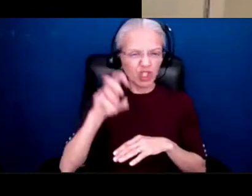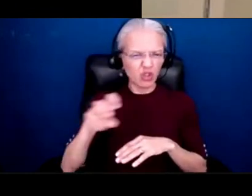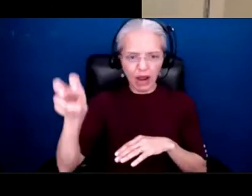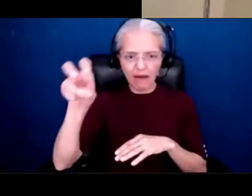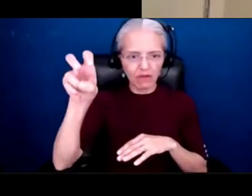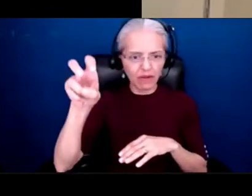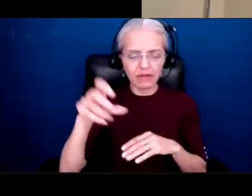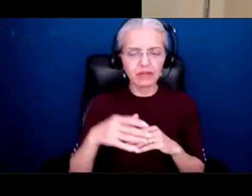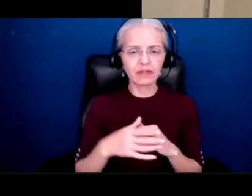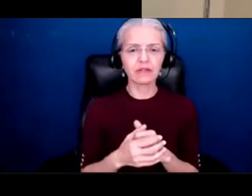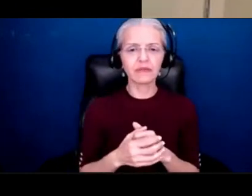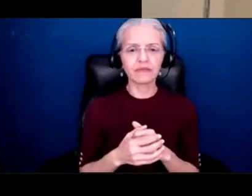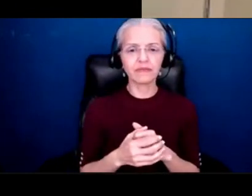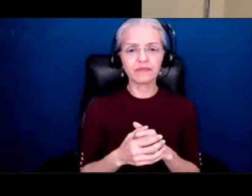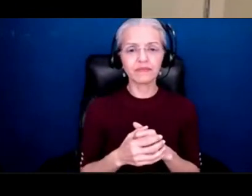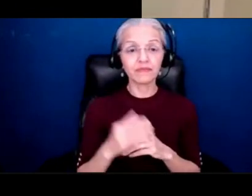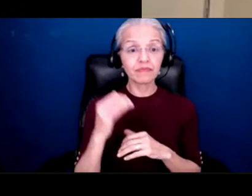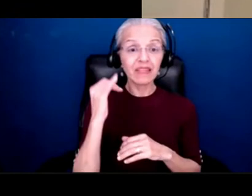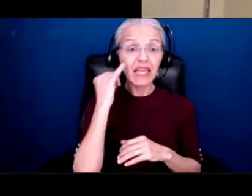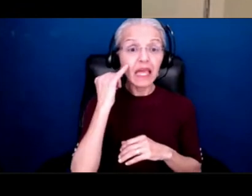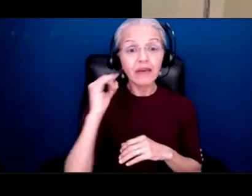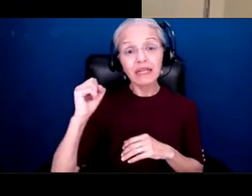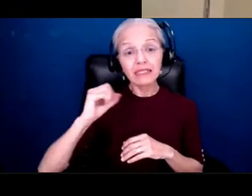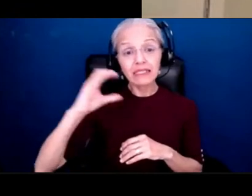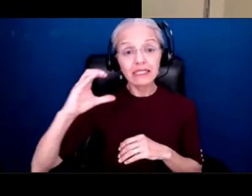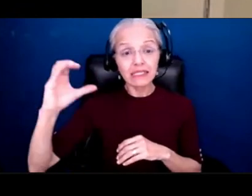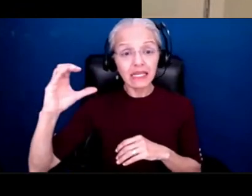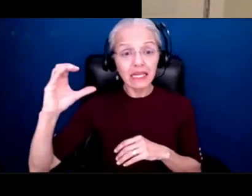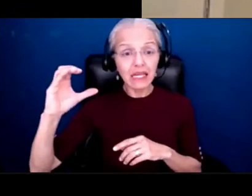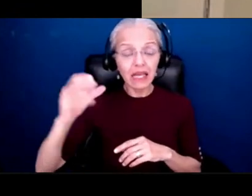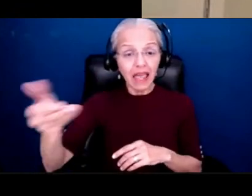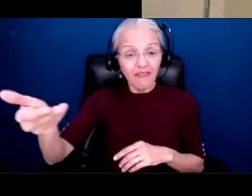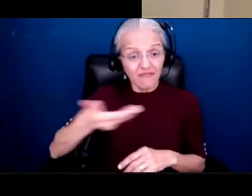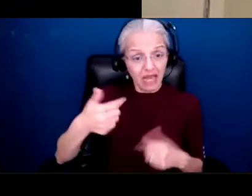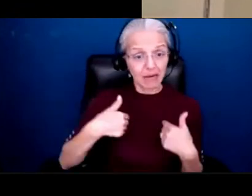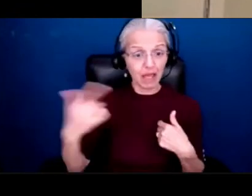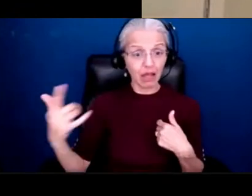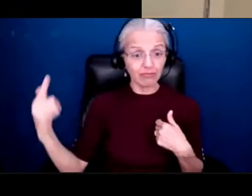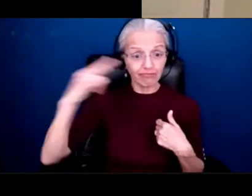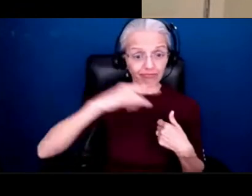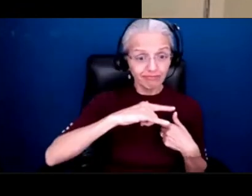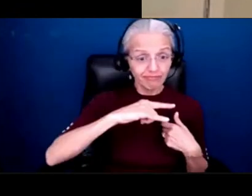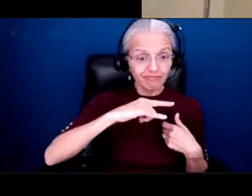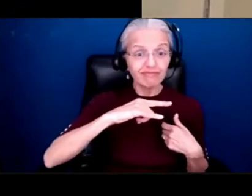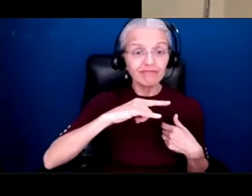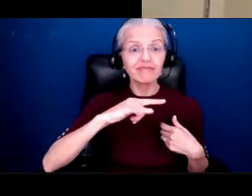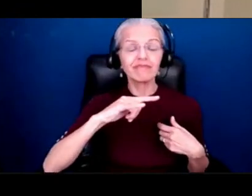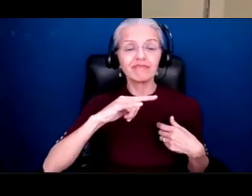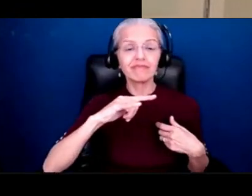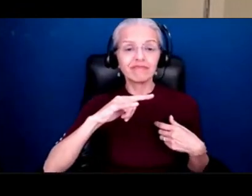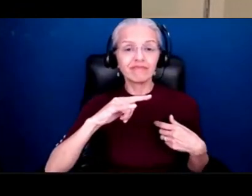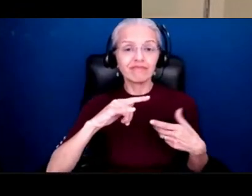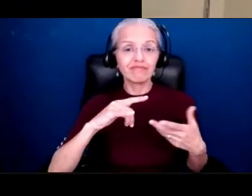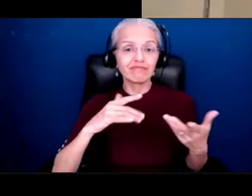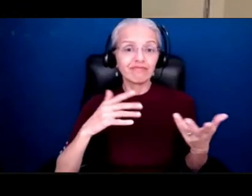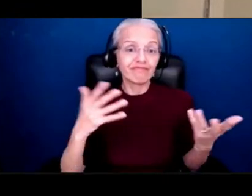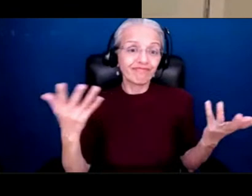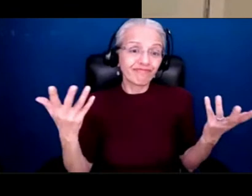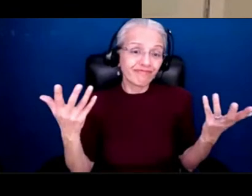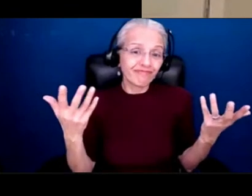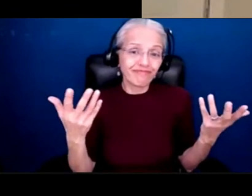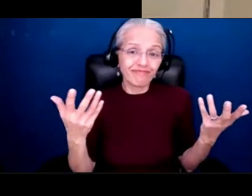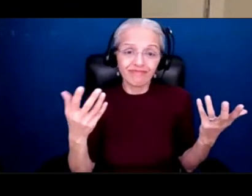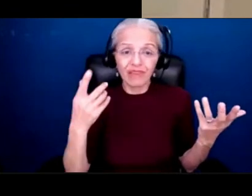if Spokane Community College invited me, But yeah, if there's like, if there weren't